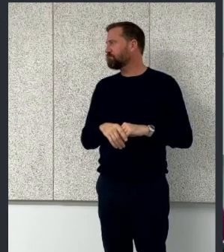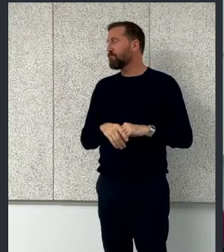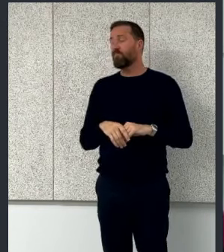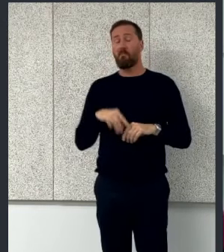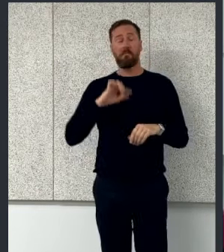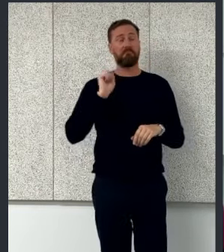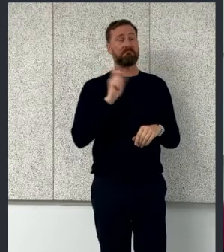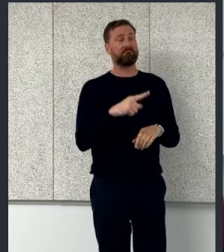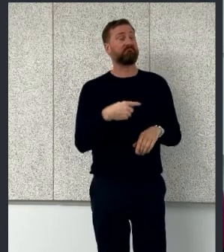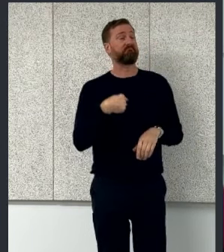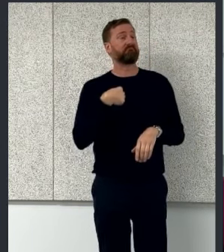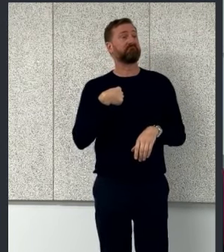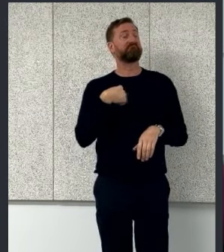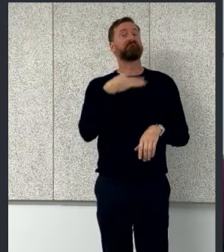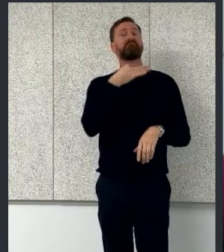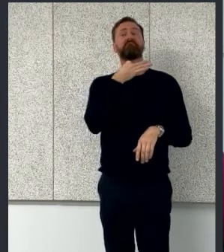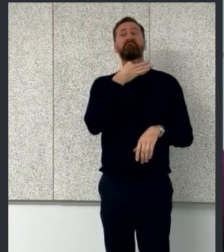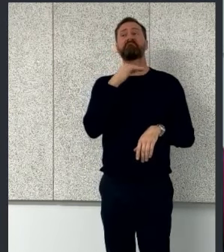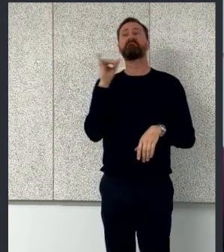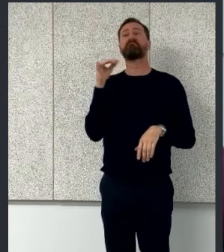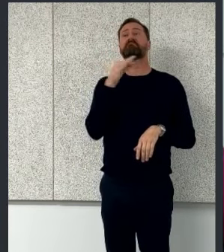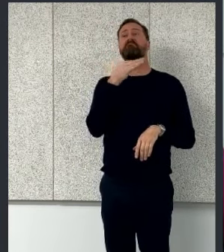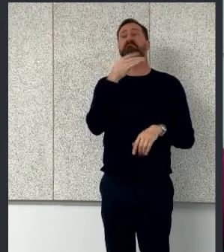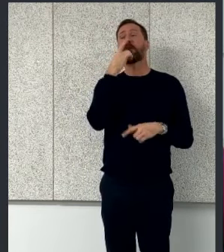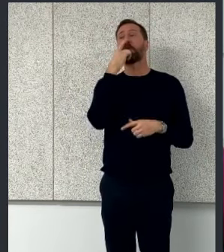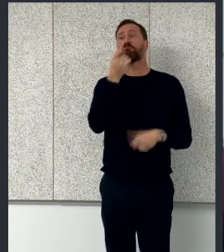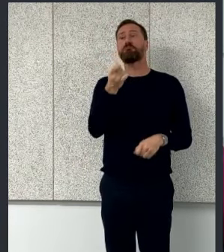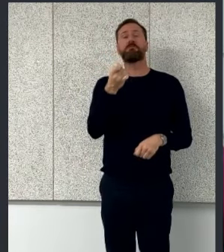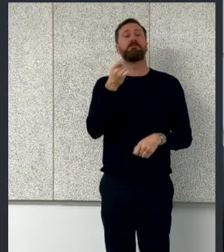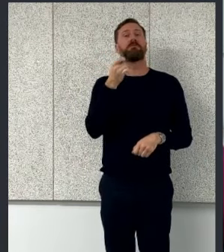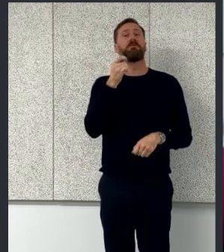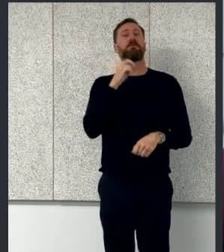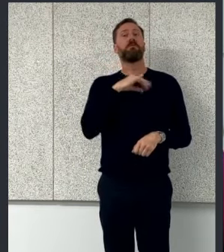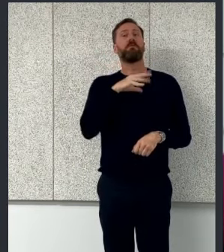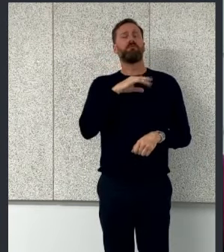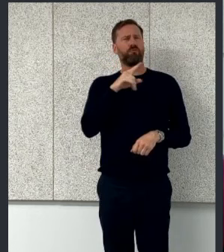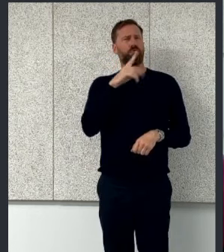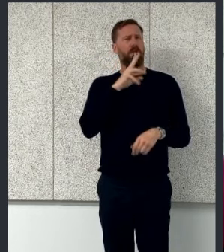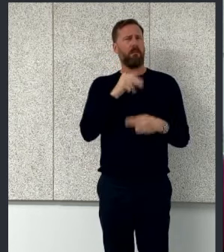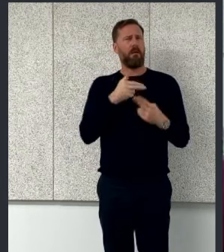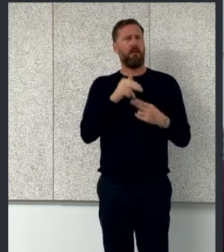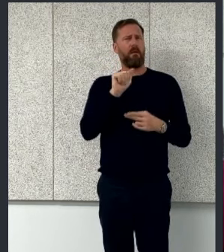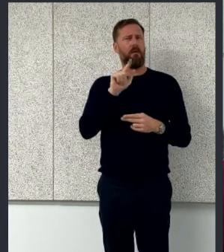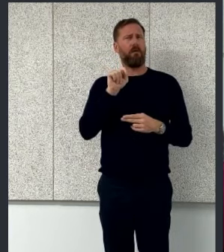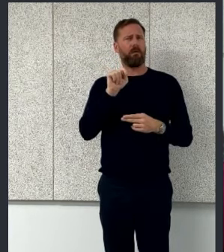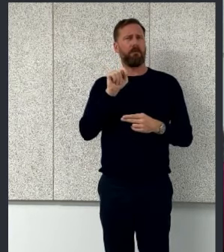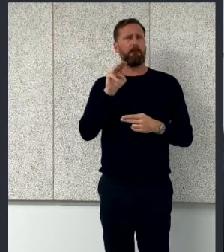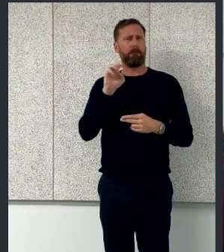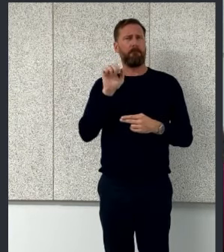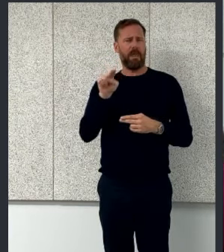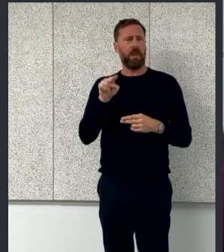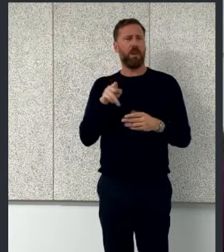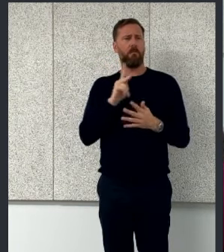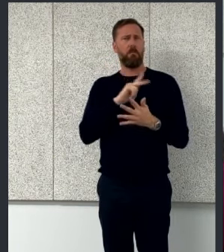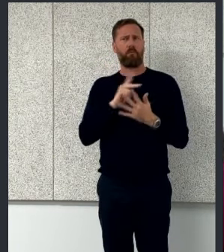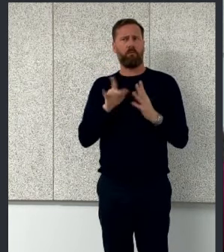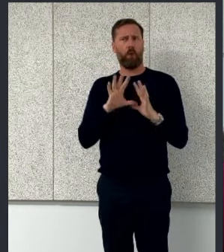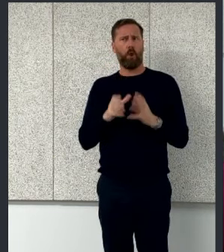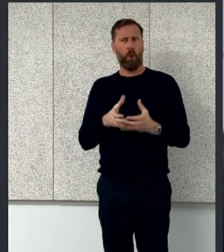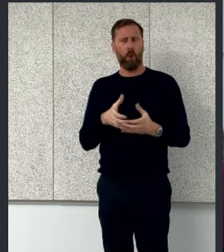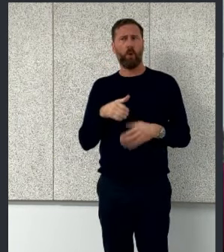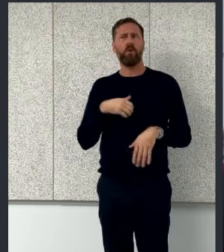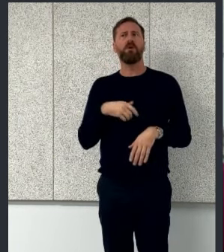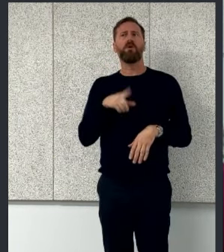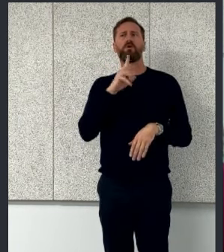know, Chelsea, you spoke a little bit about the Altman portfolio, the relationship between general operating support,